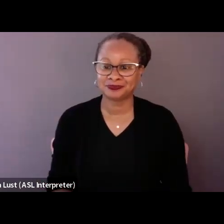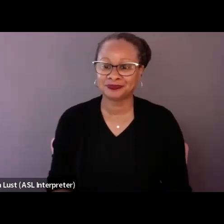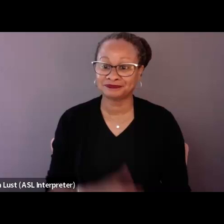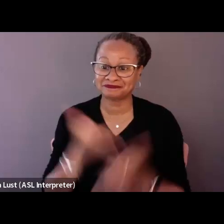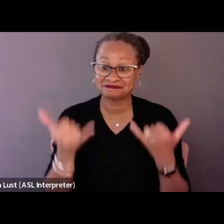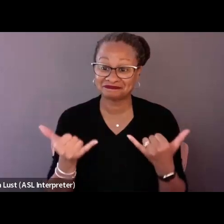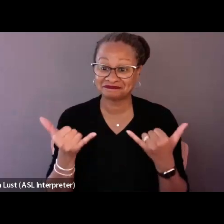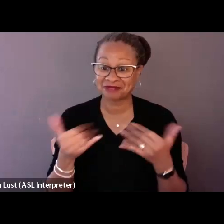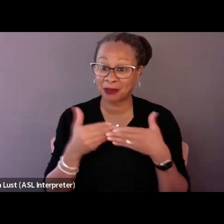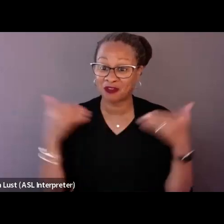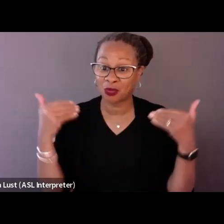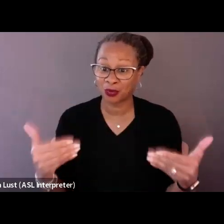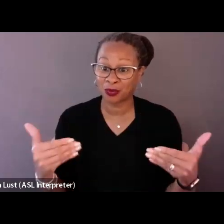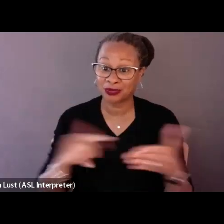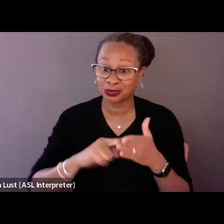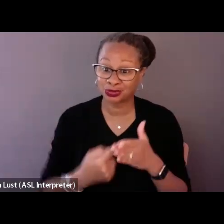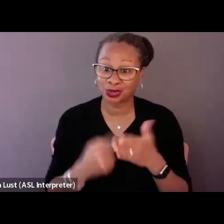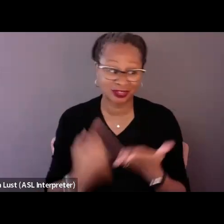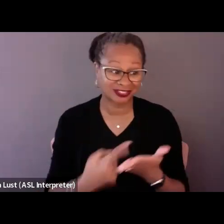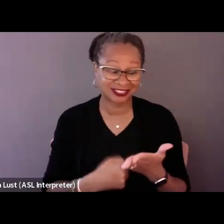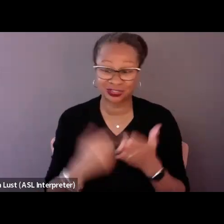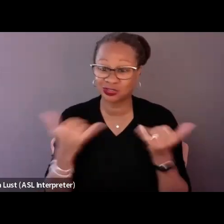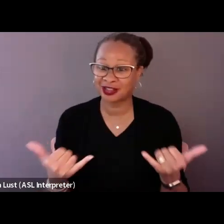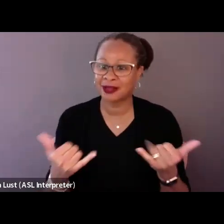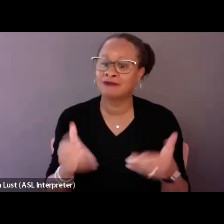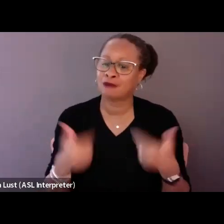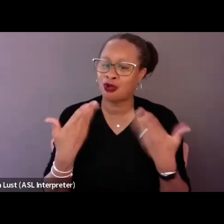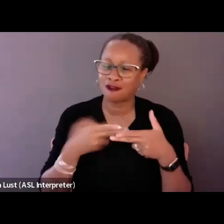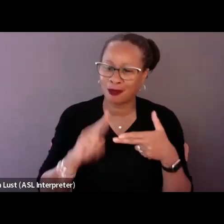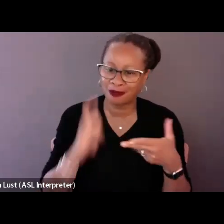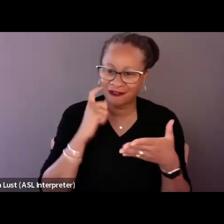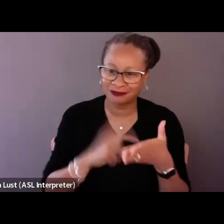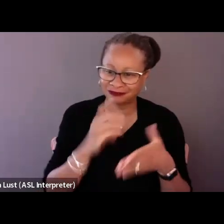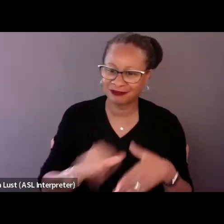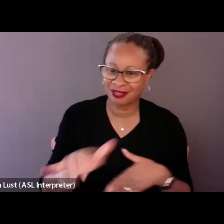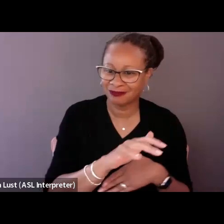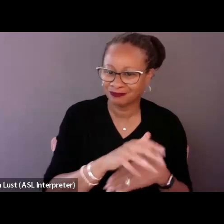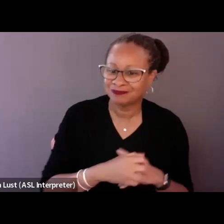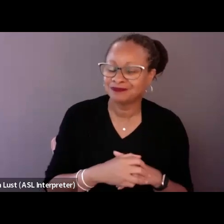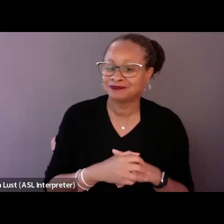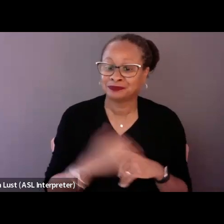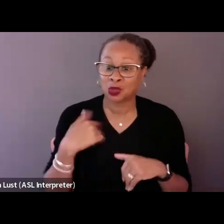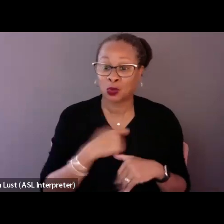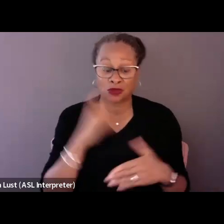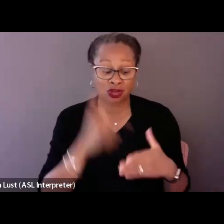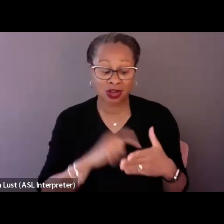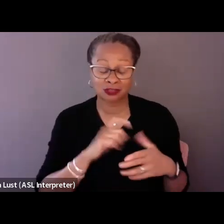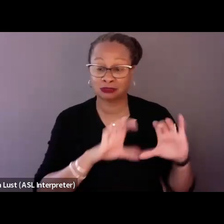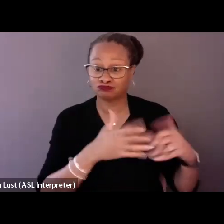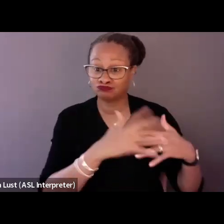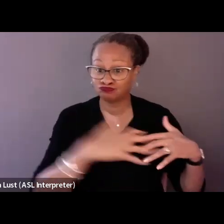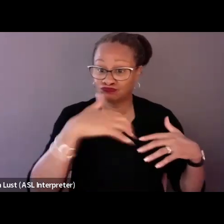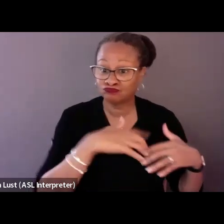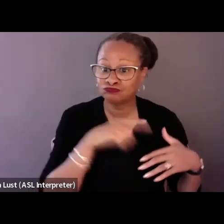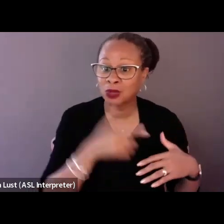Now, before we get started, I would like to offer a brief land acknowledgement. We recognize the